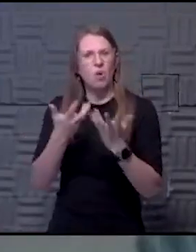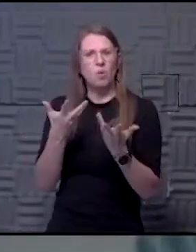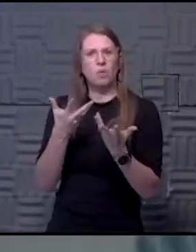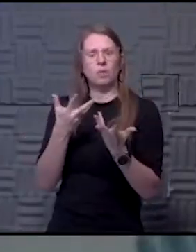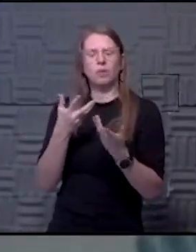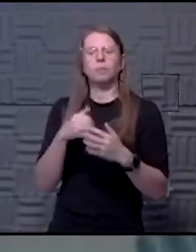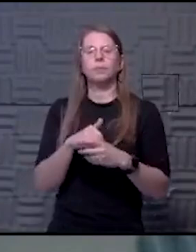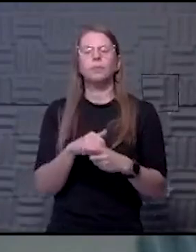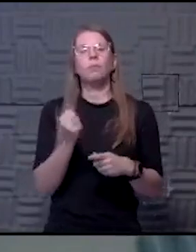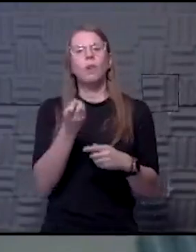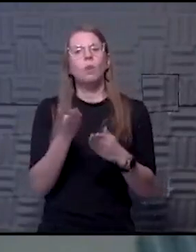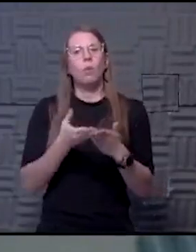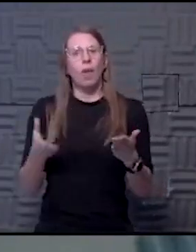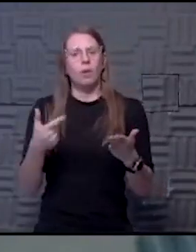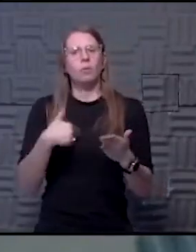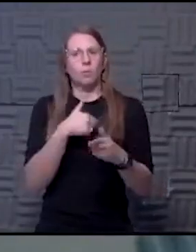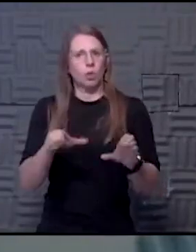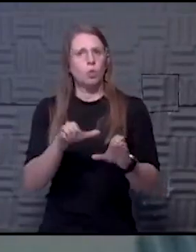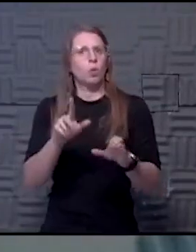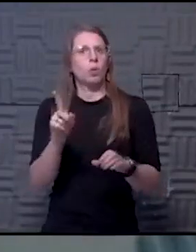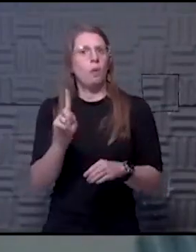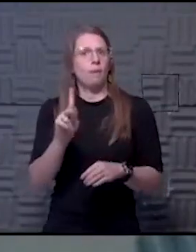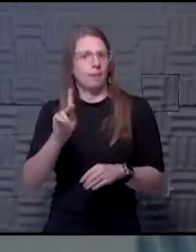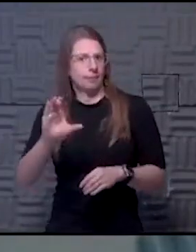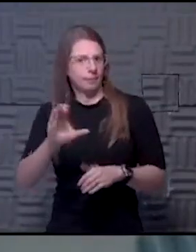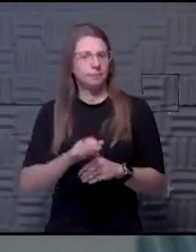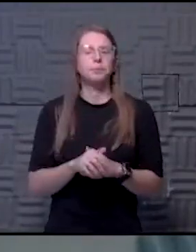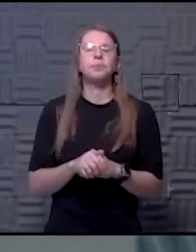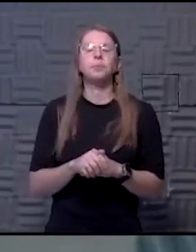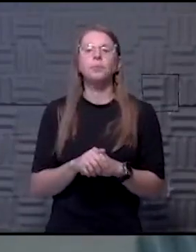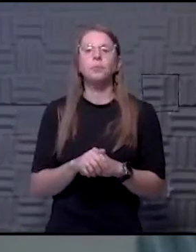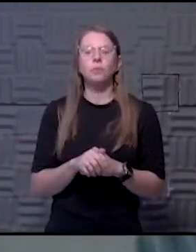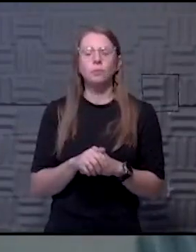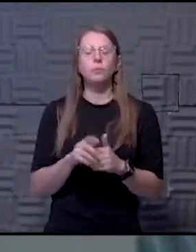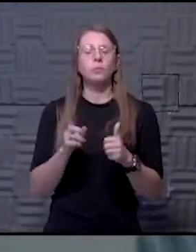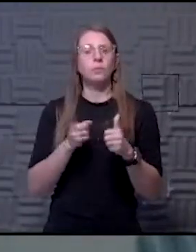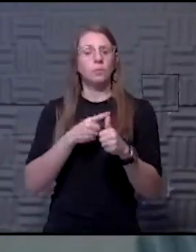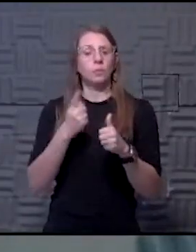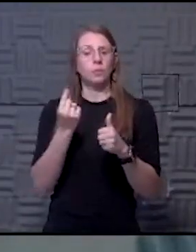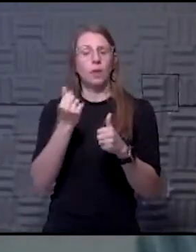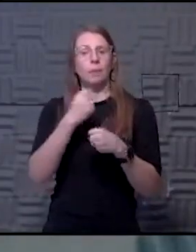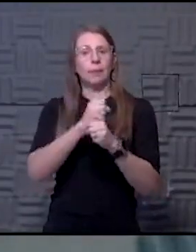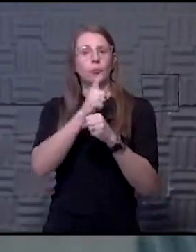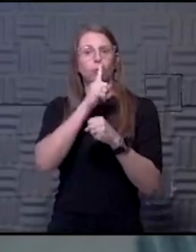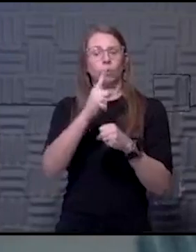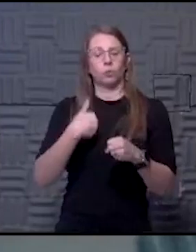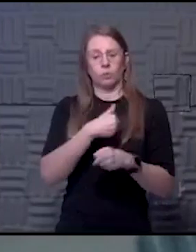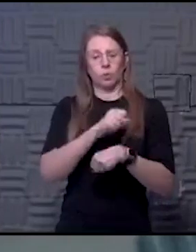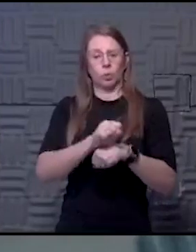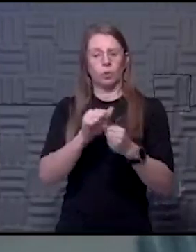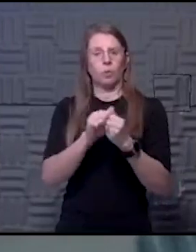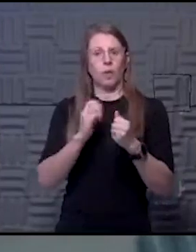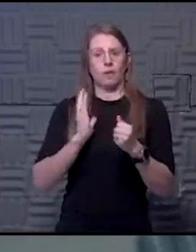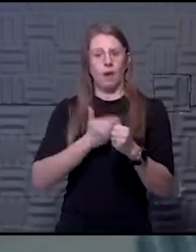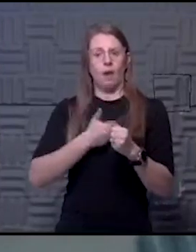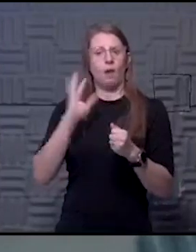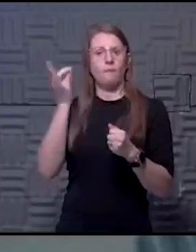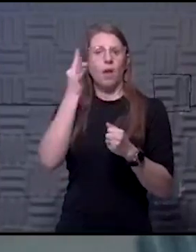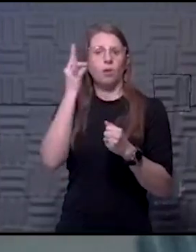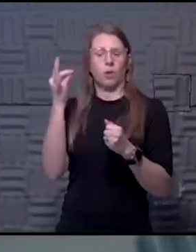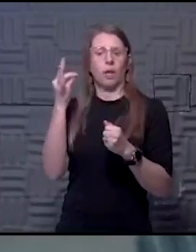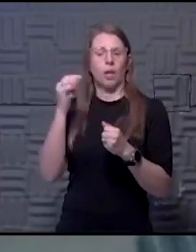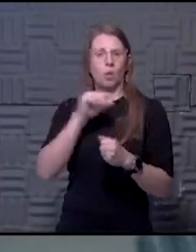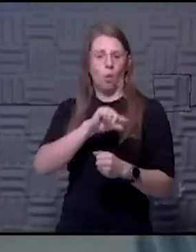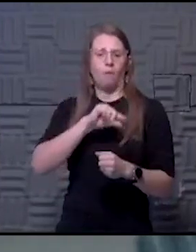Well, there have been a few things we're doing in Kansas City. First, it is making sure that we're working with a lot of our federally qualified